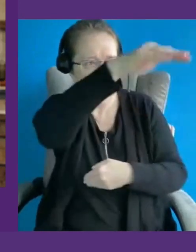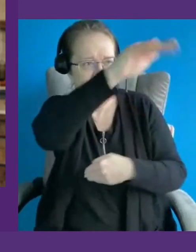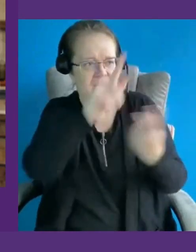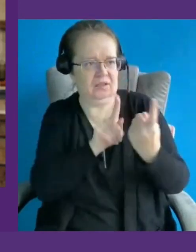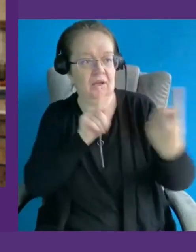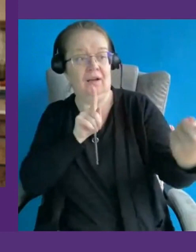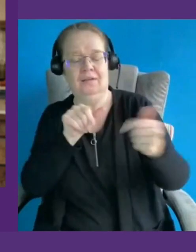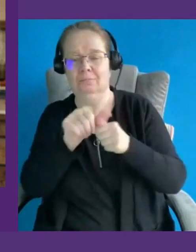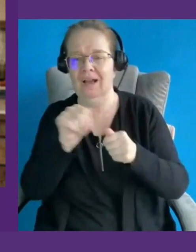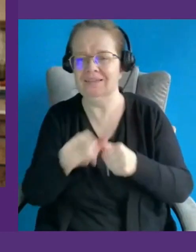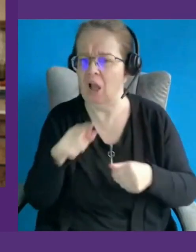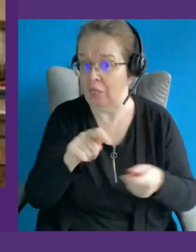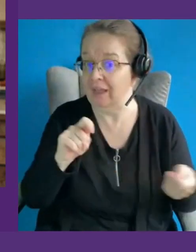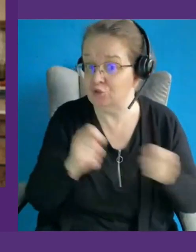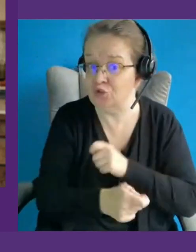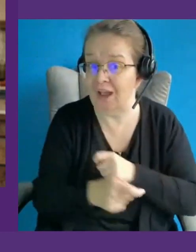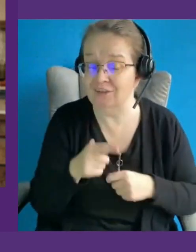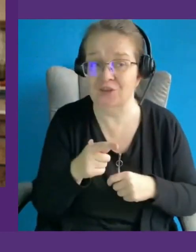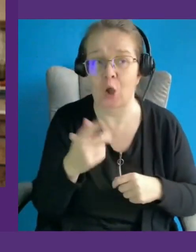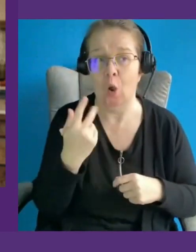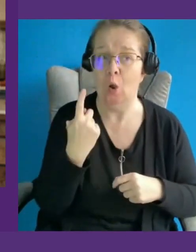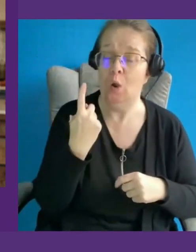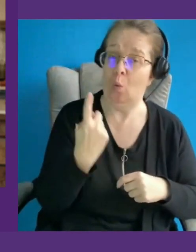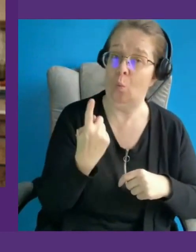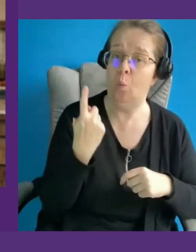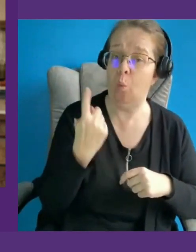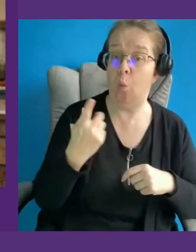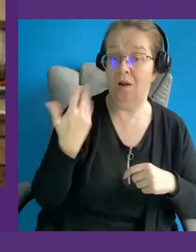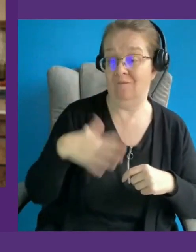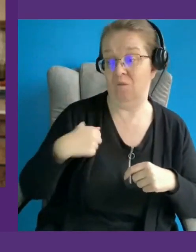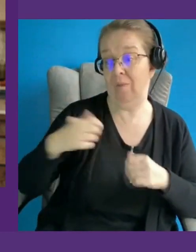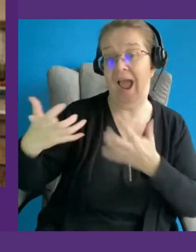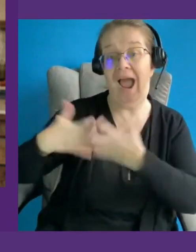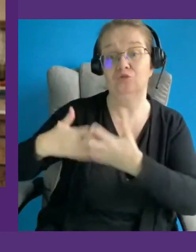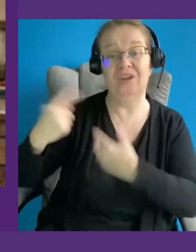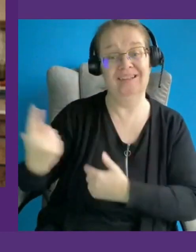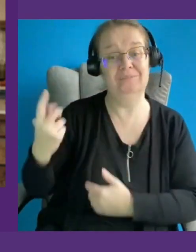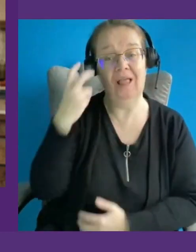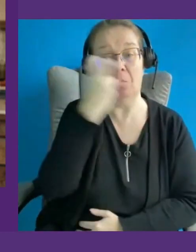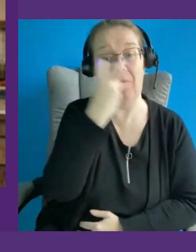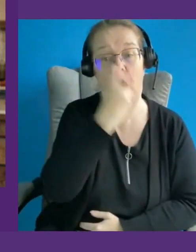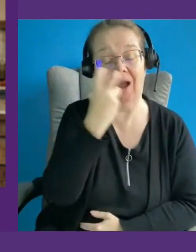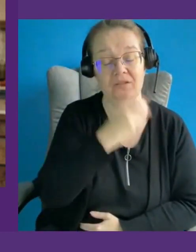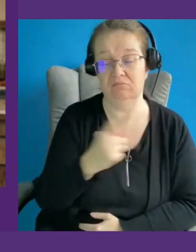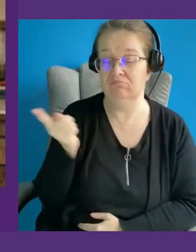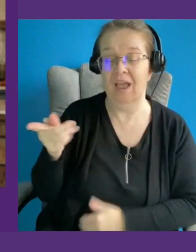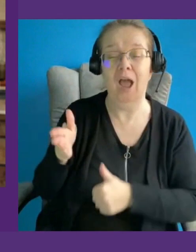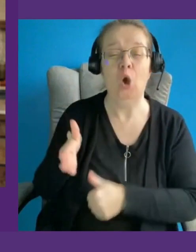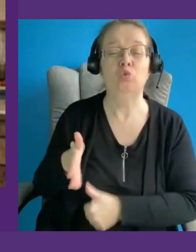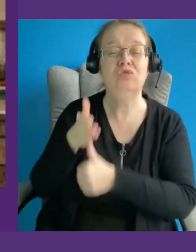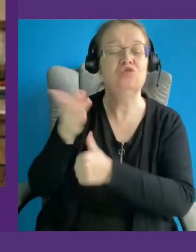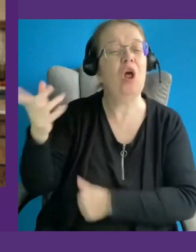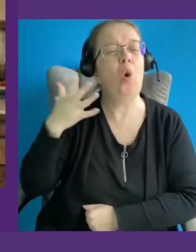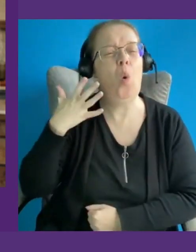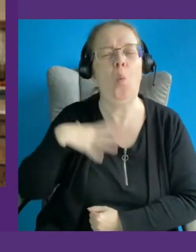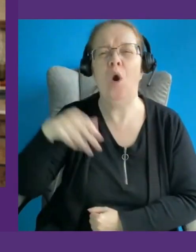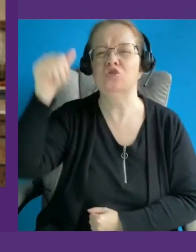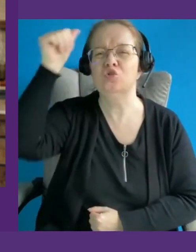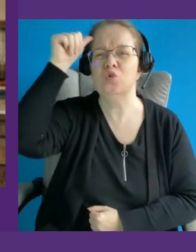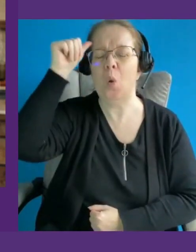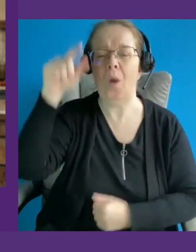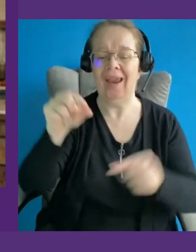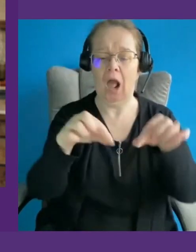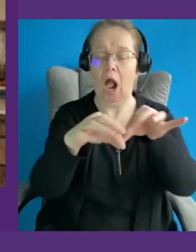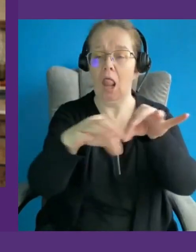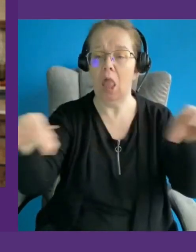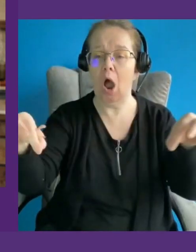came to us from one of our engineers who is blind, who originally just talked about wanting to know when a line moved. When he